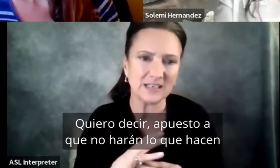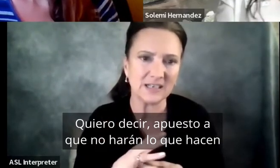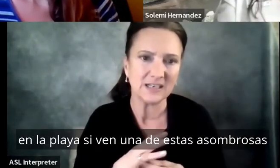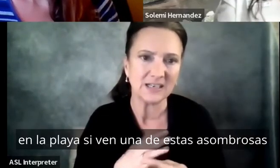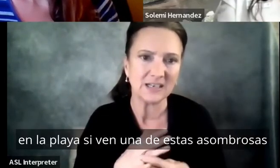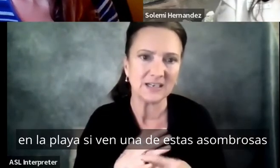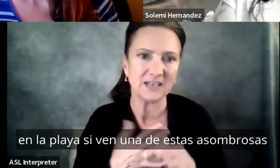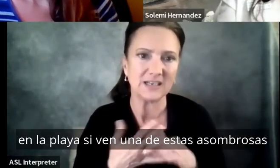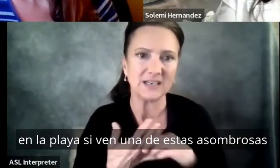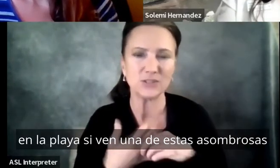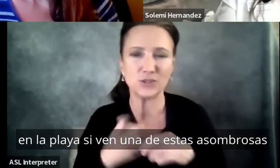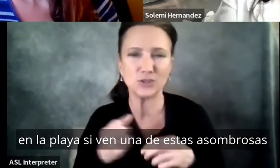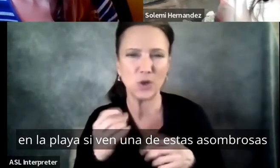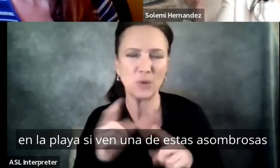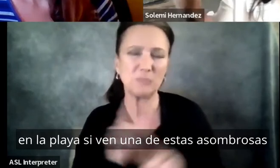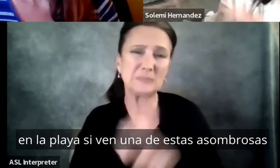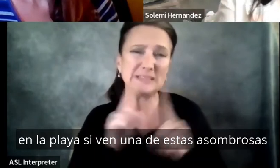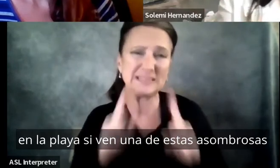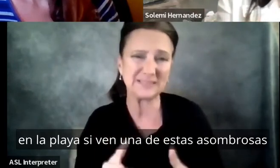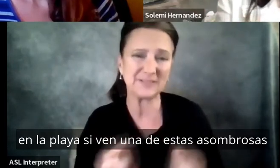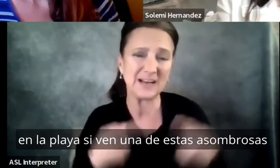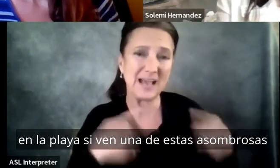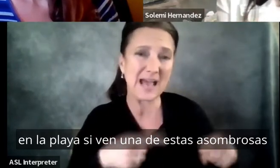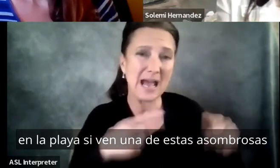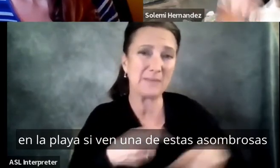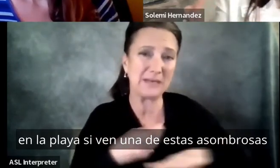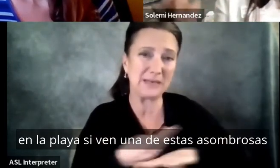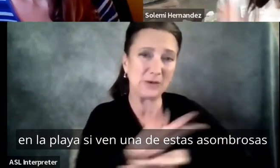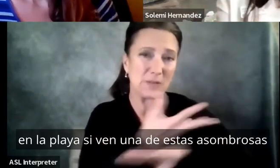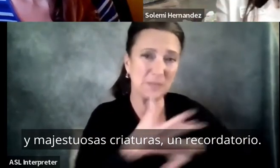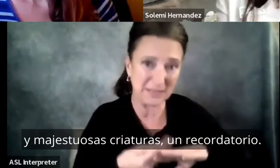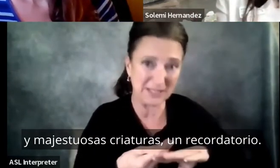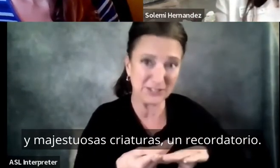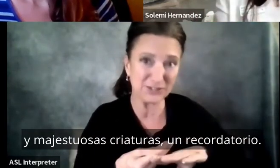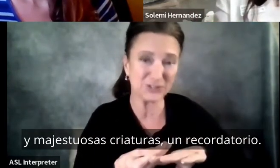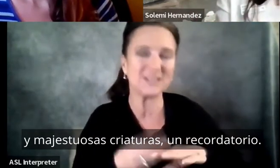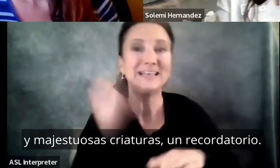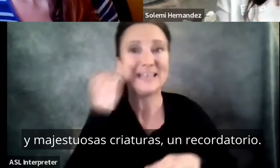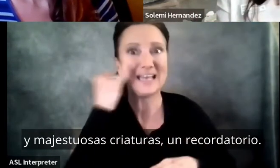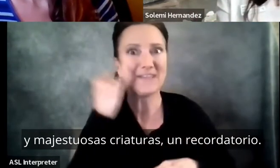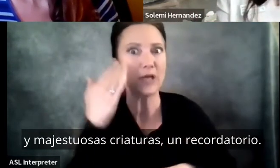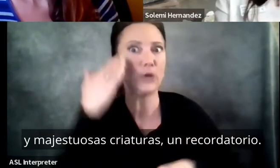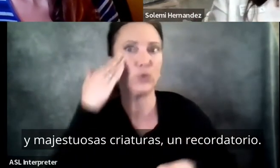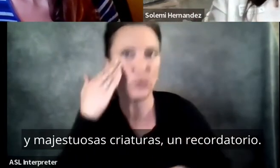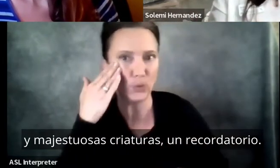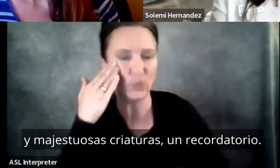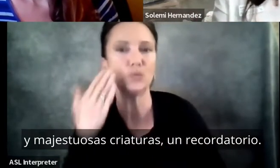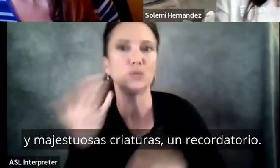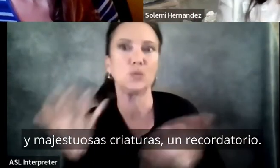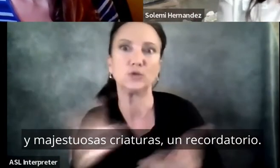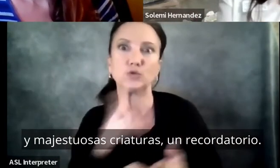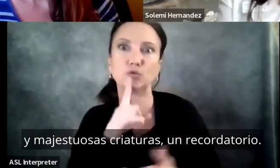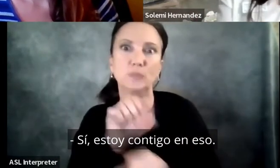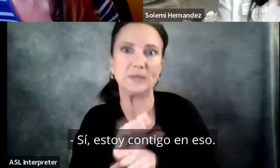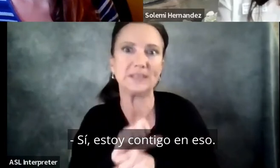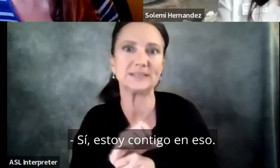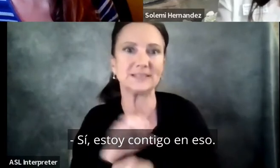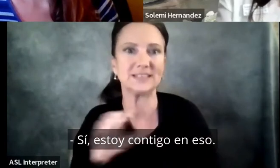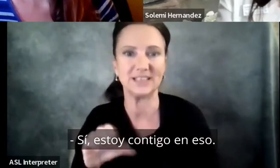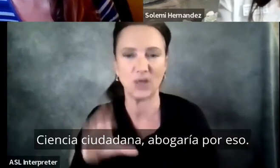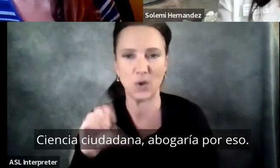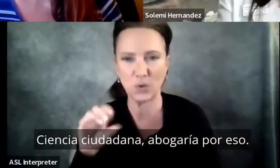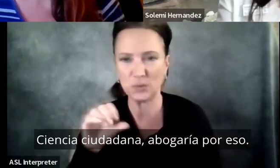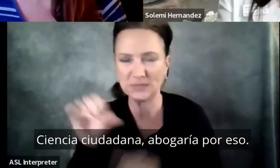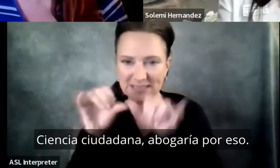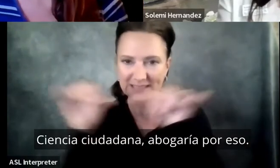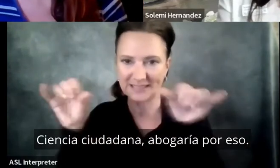they do on the beach, you know, if they see one of these amazing and majestic creatures, you know. Yeah, I'm with you on